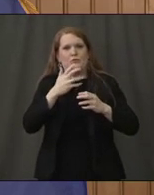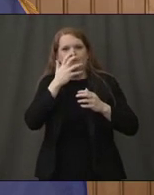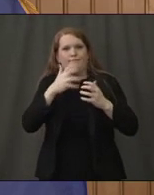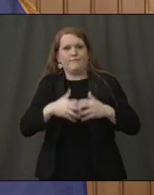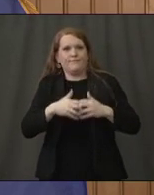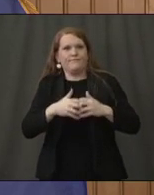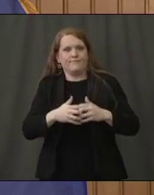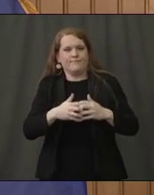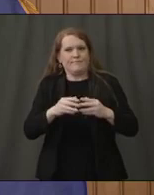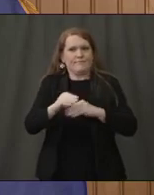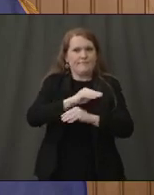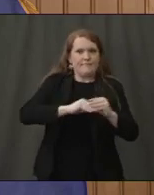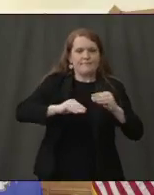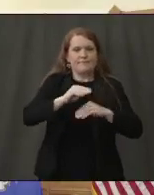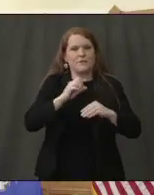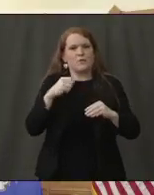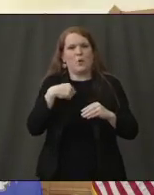now.